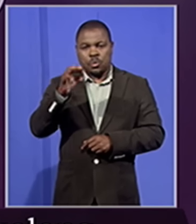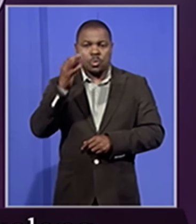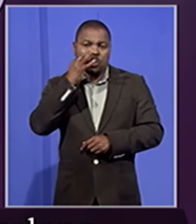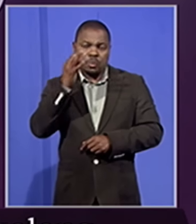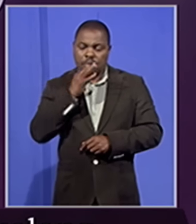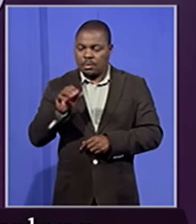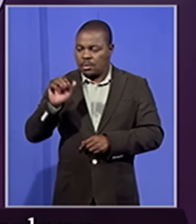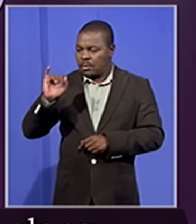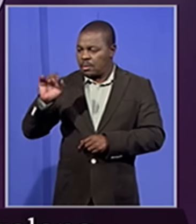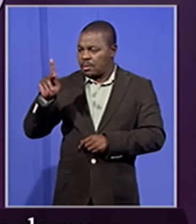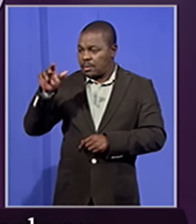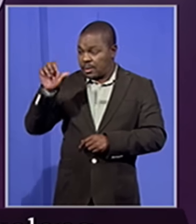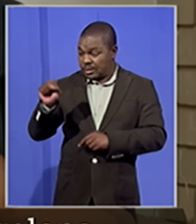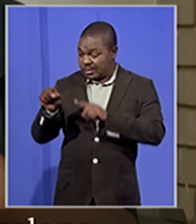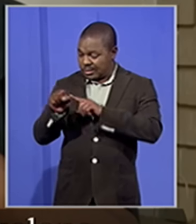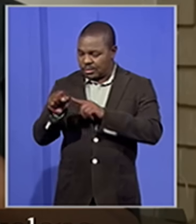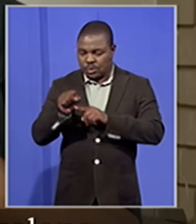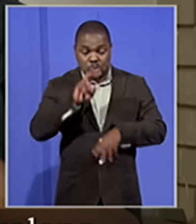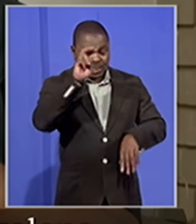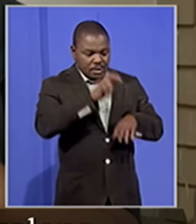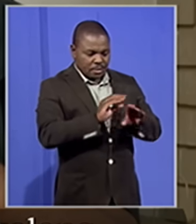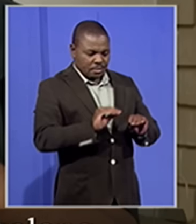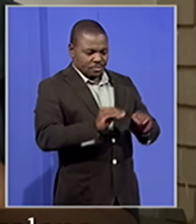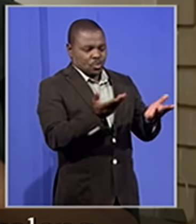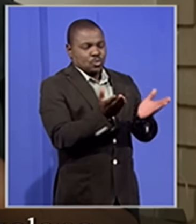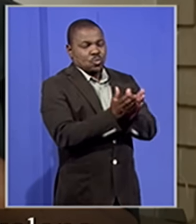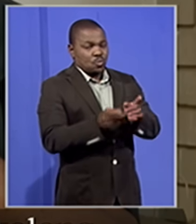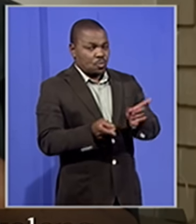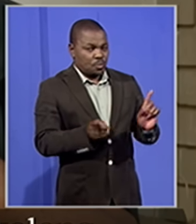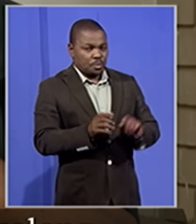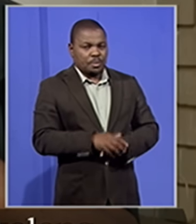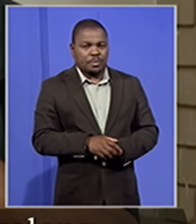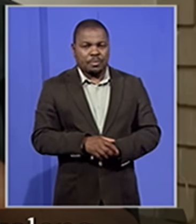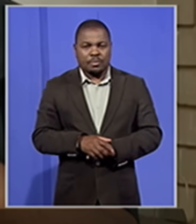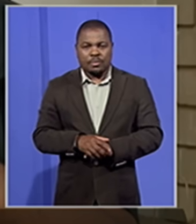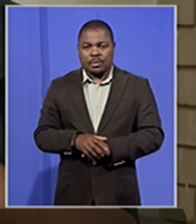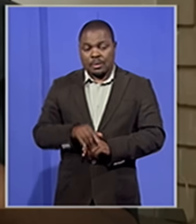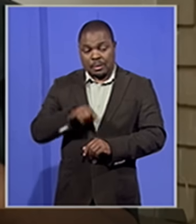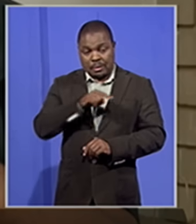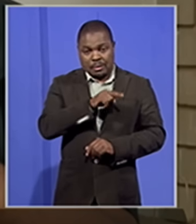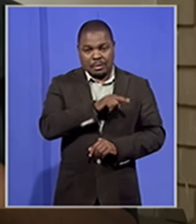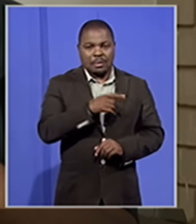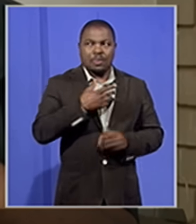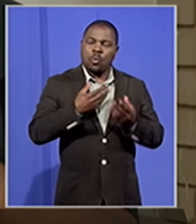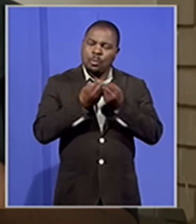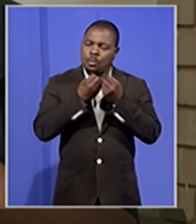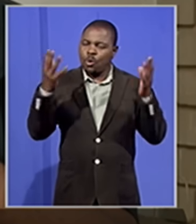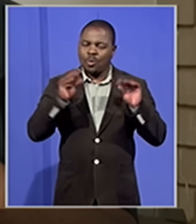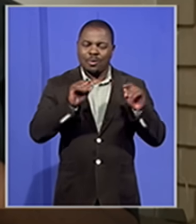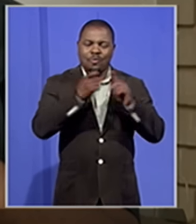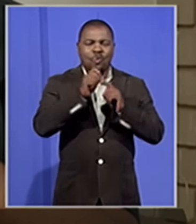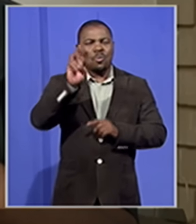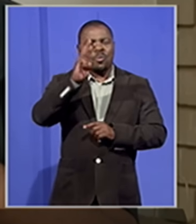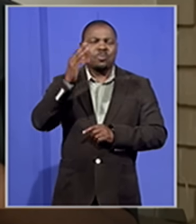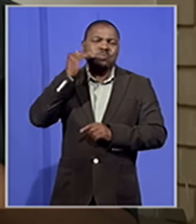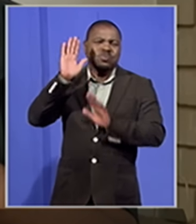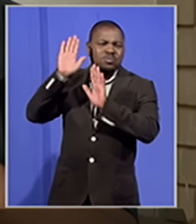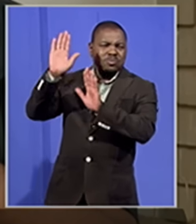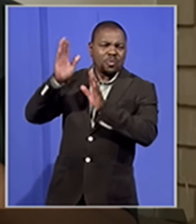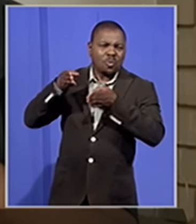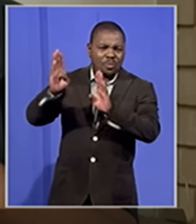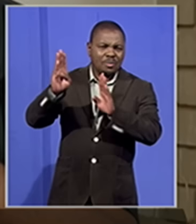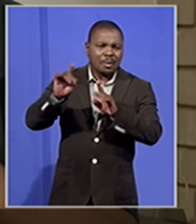IKS di a tlhokega kwa dikolong. The curriculum at basic education level still remains Western. This is because even after the